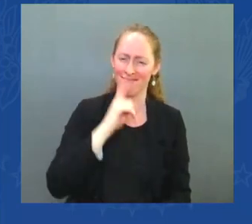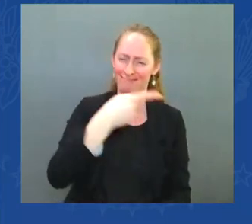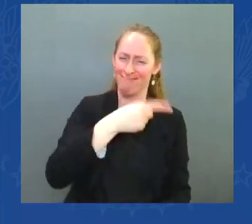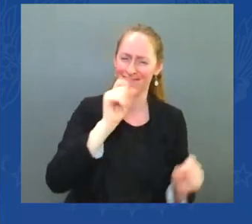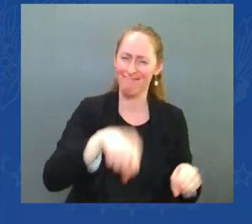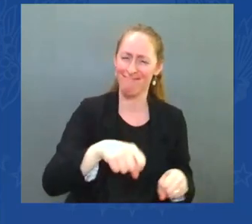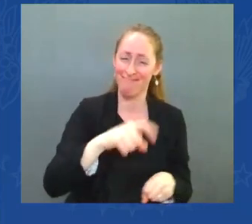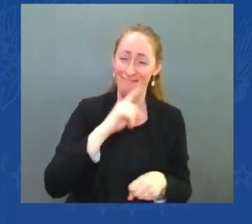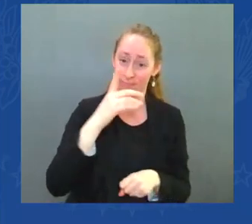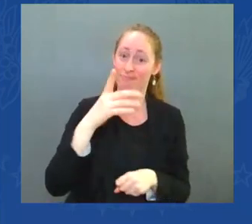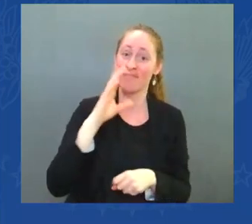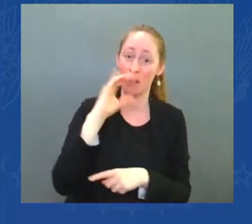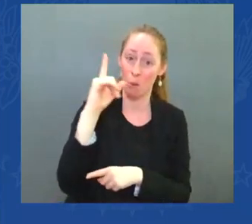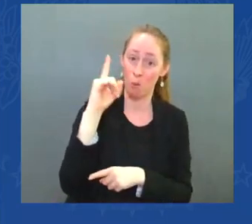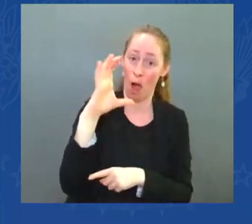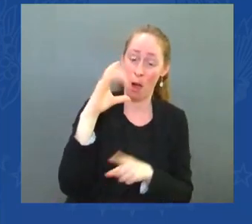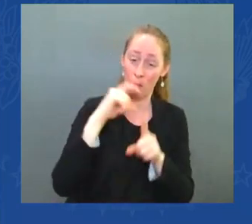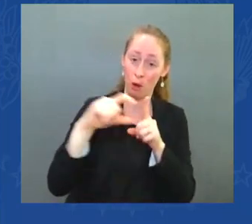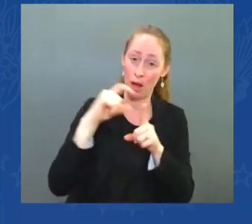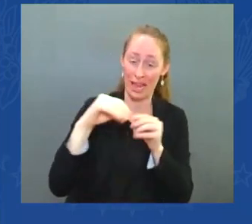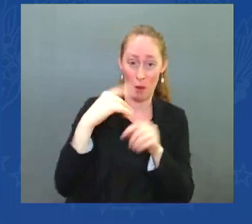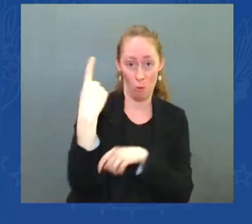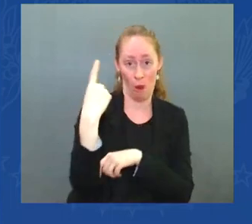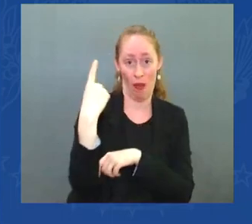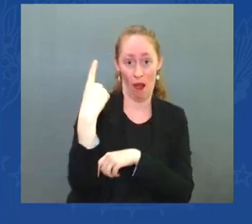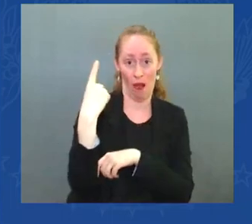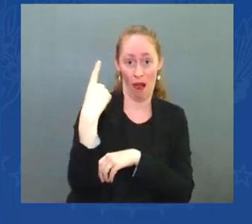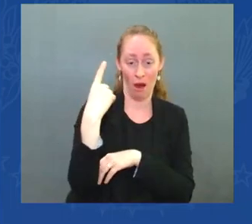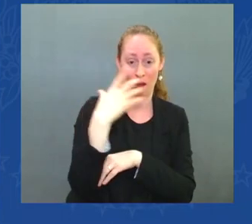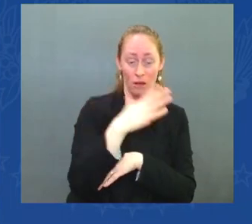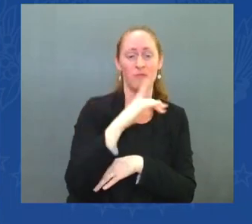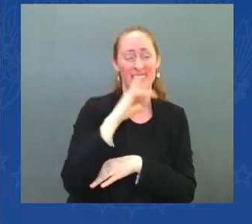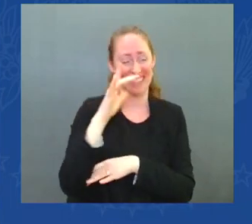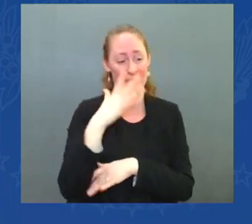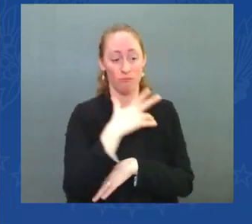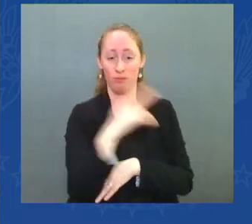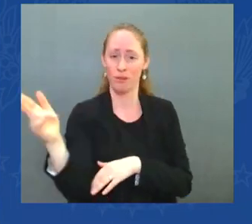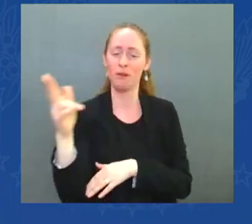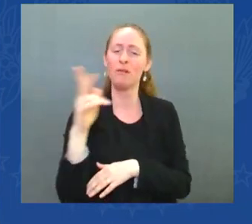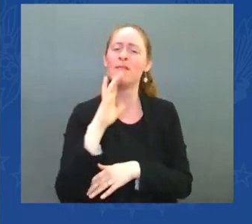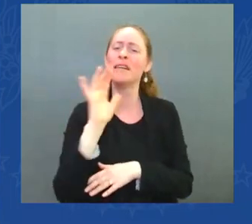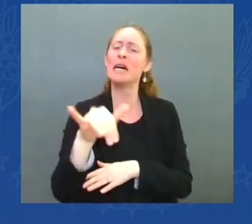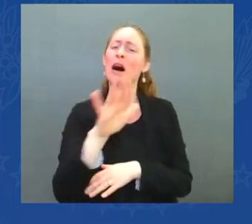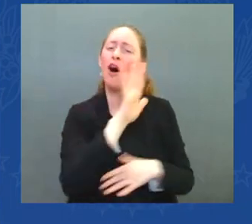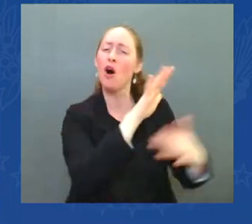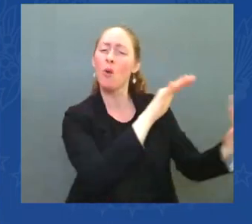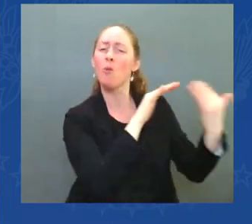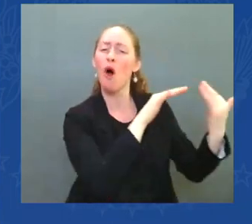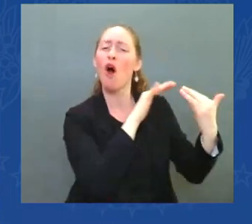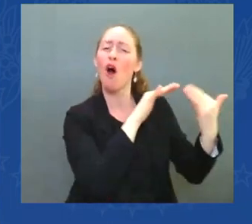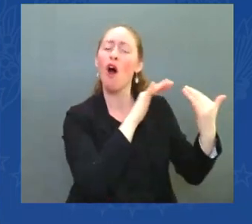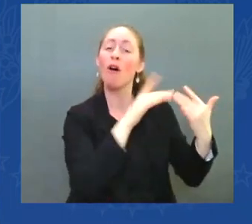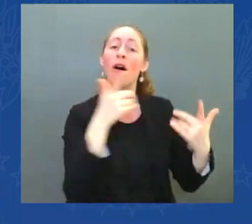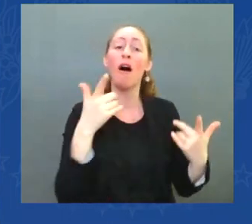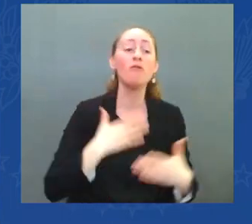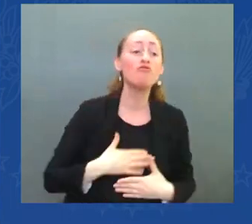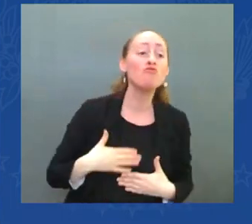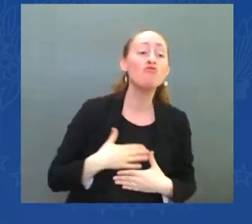There's nothing to do with recreation. Outright ban of the sale and possession of